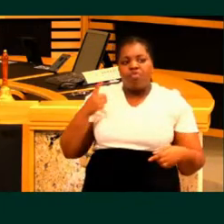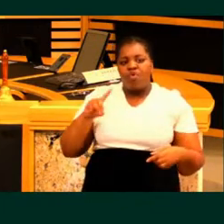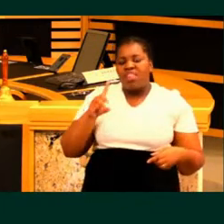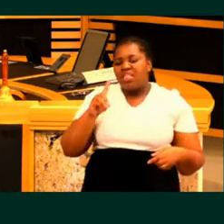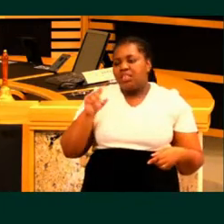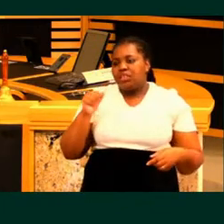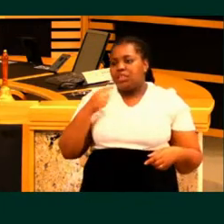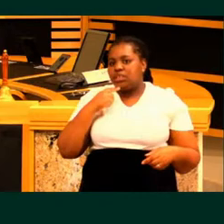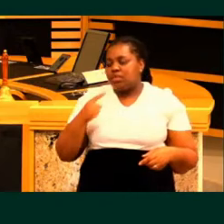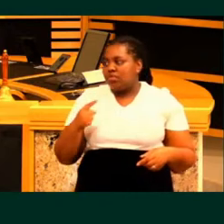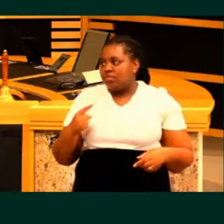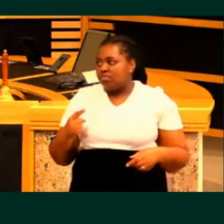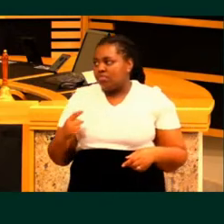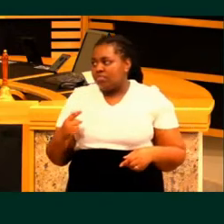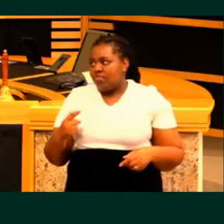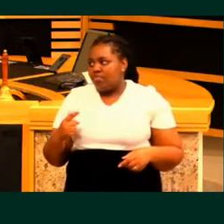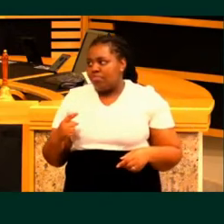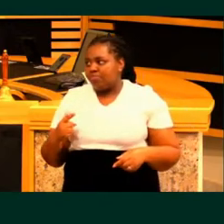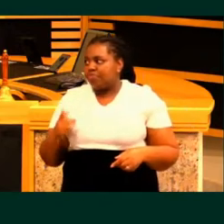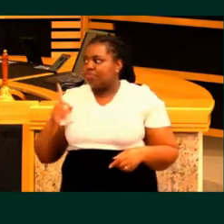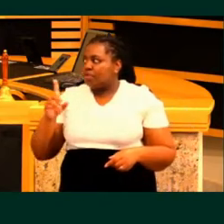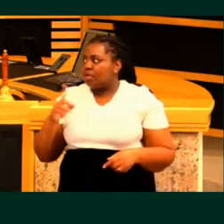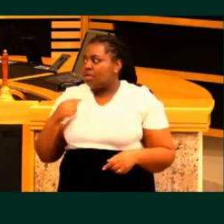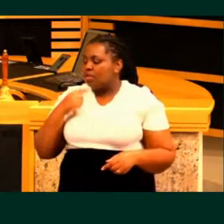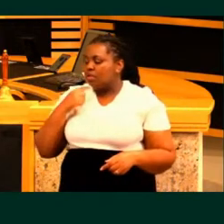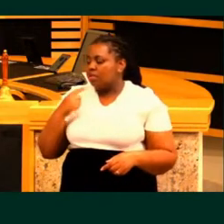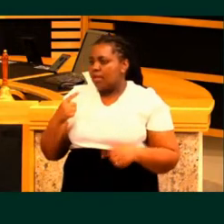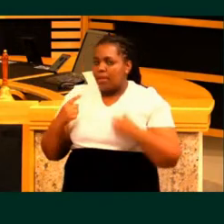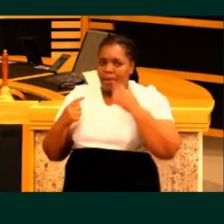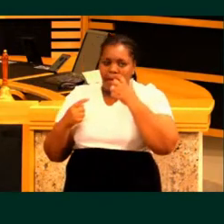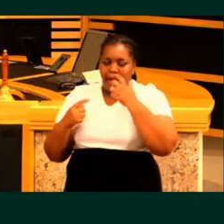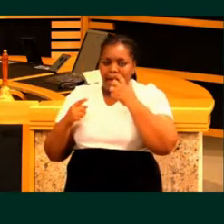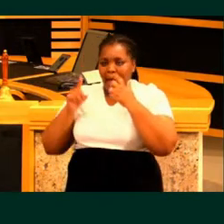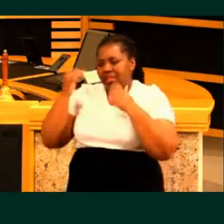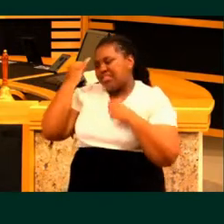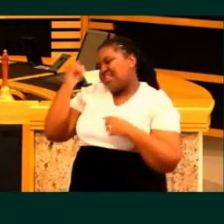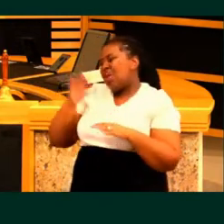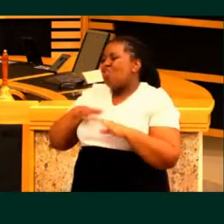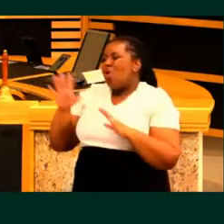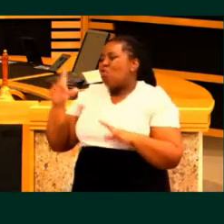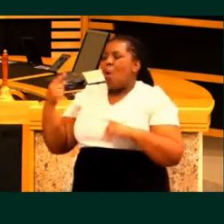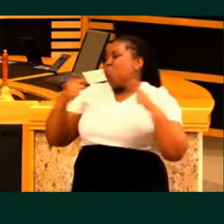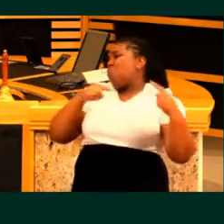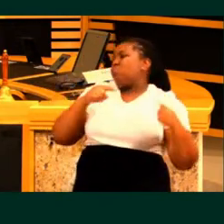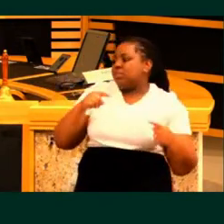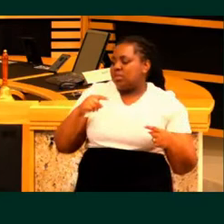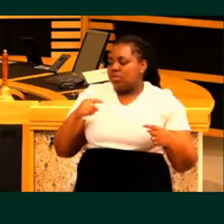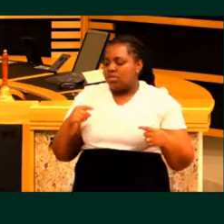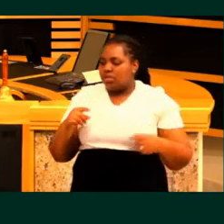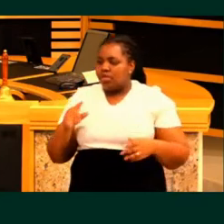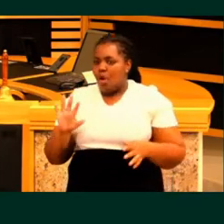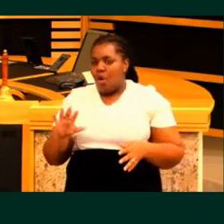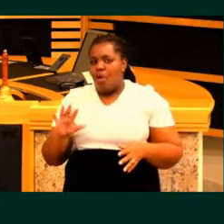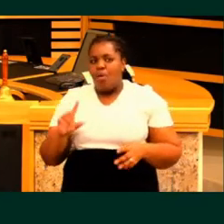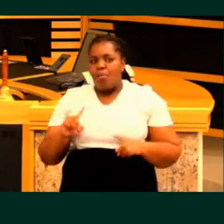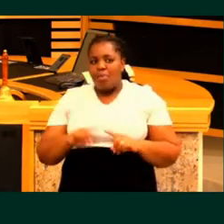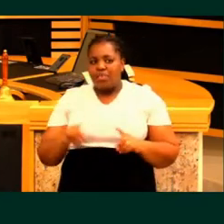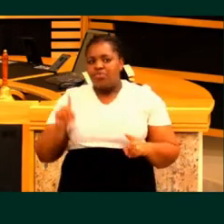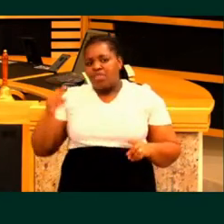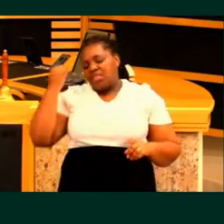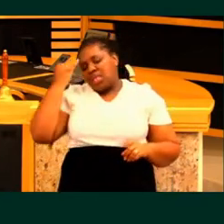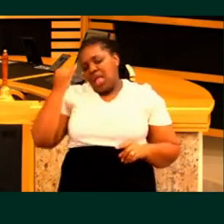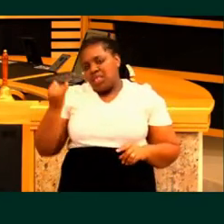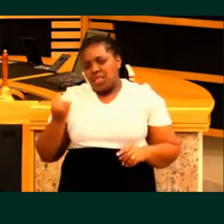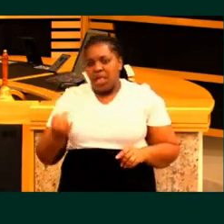was vly opposed to to this idea not just opposed vly opposed uh to this